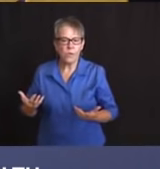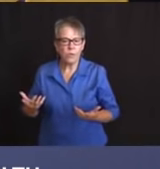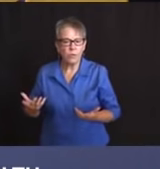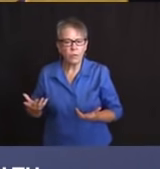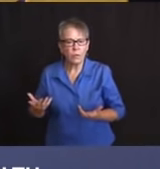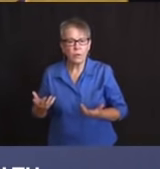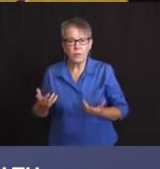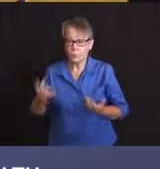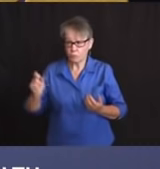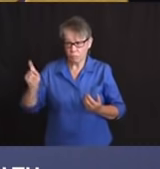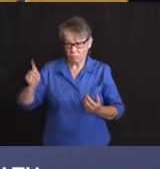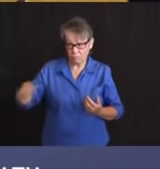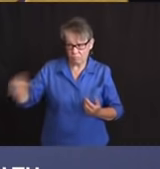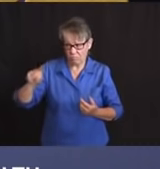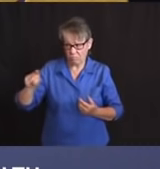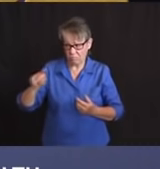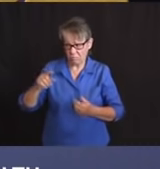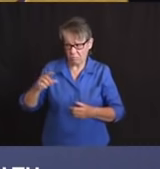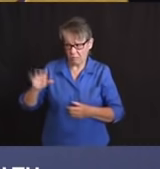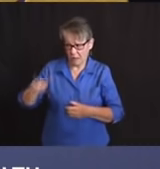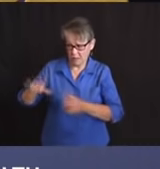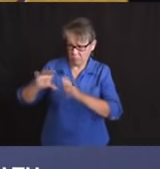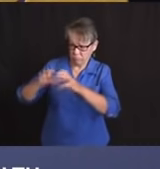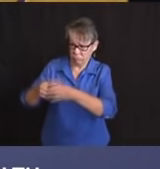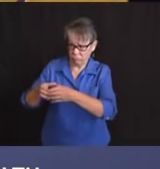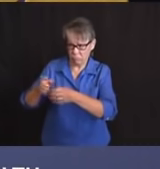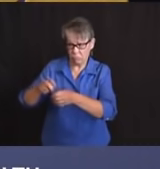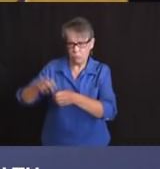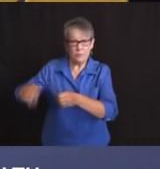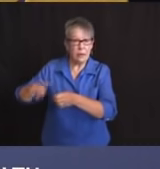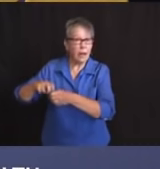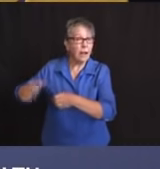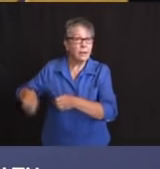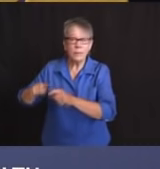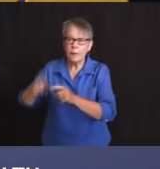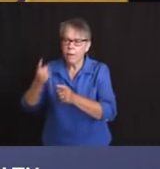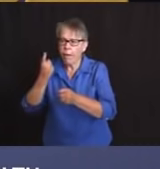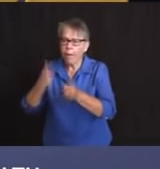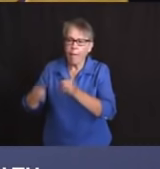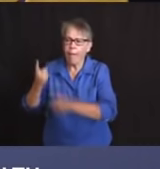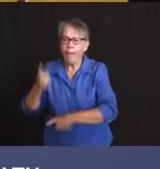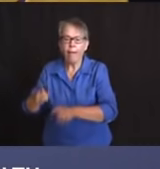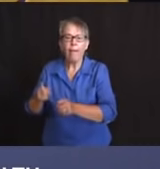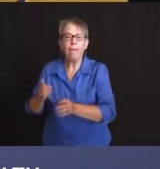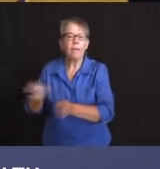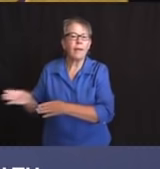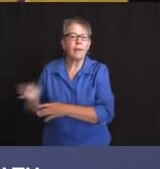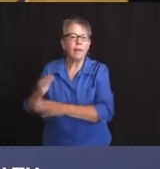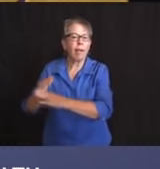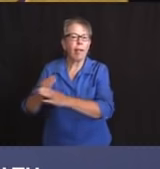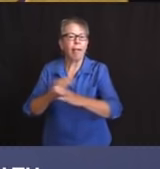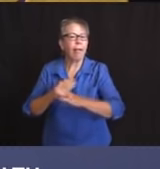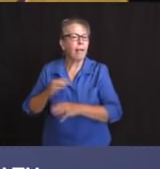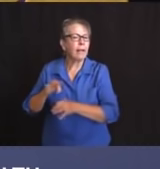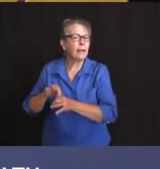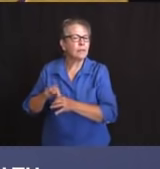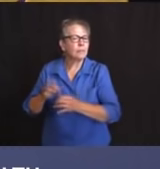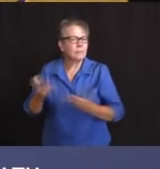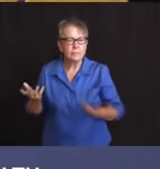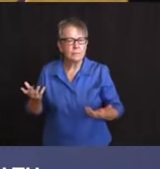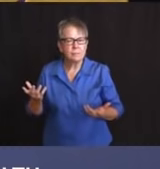losing candidates whose opponents may have benefited? So recourse? What's the recourse for losing candidates whose opponents may have benefited from insider information?